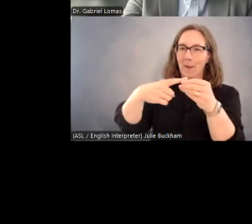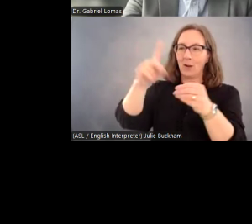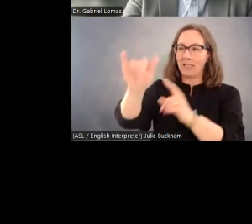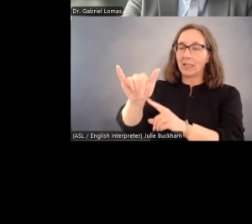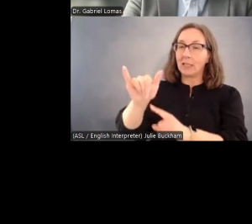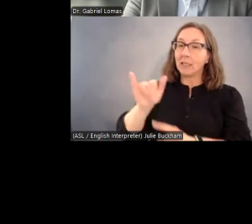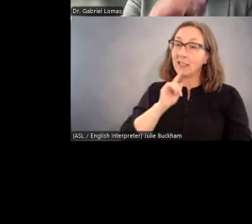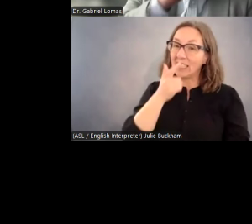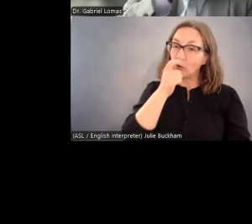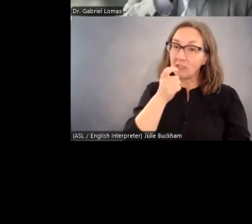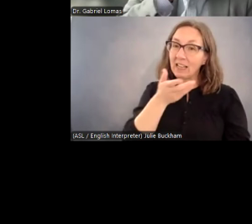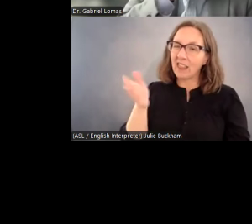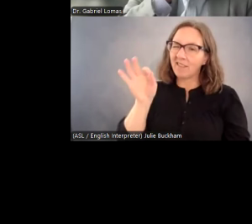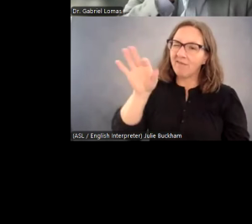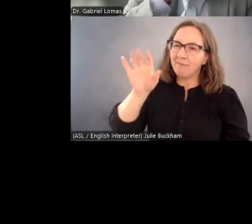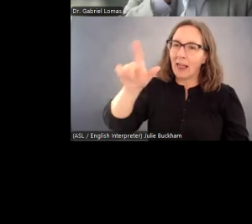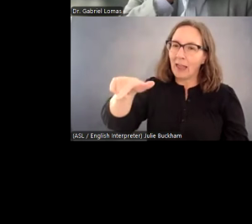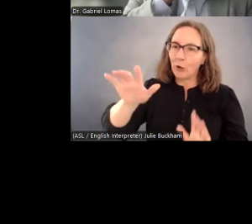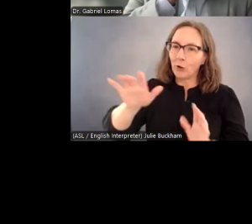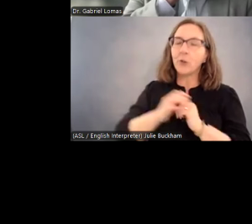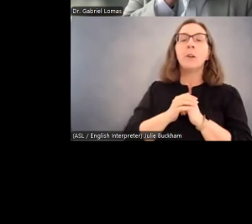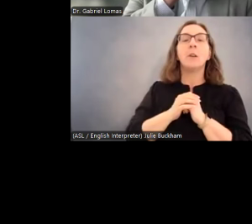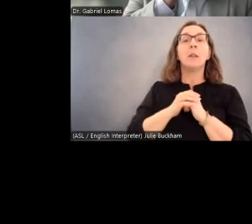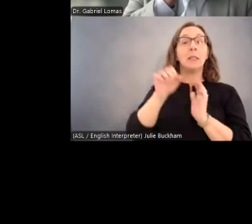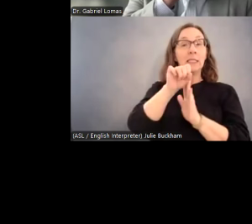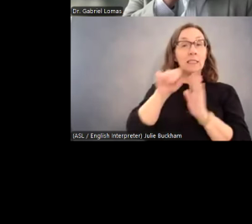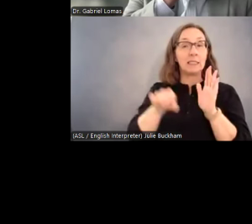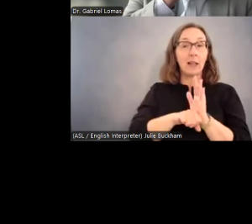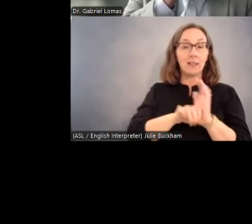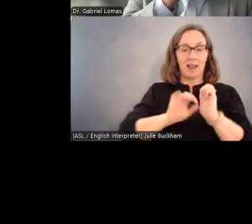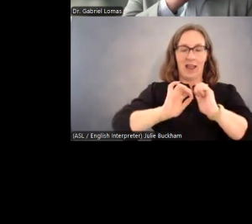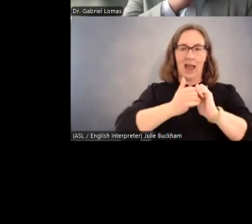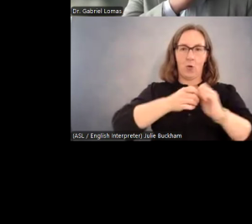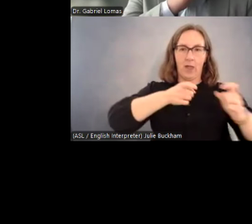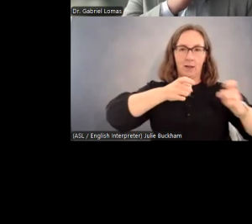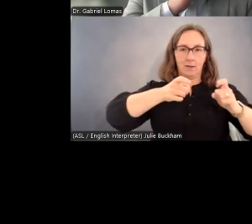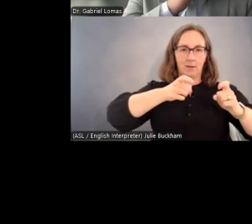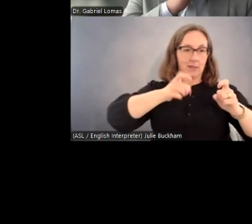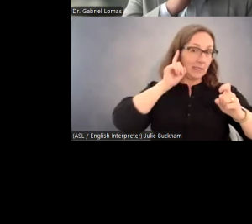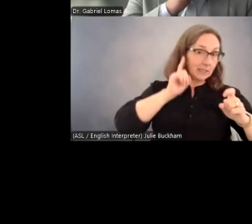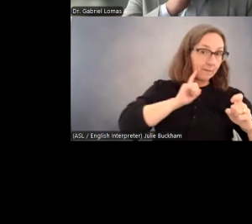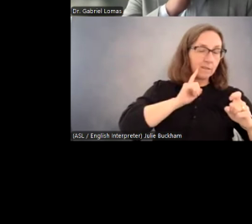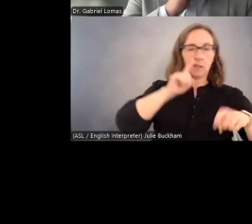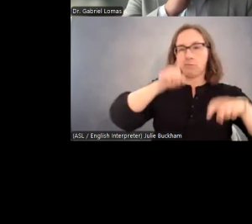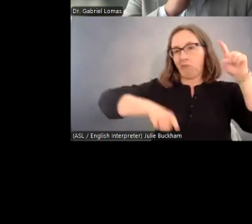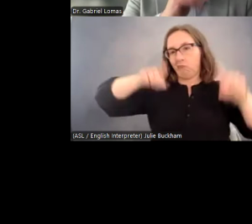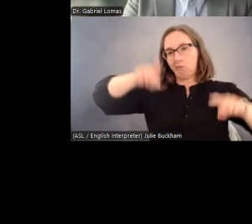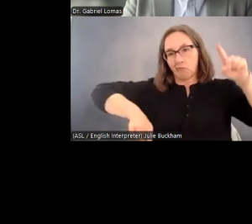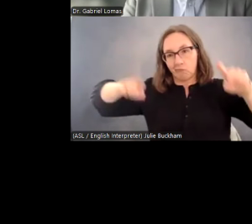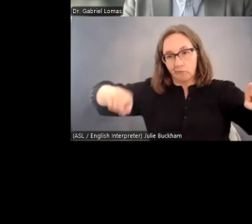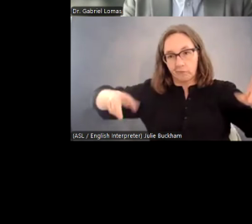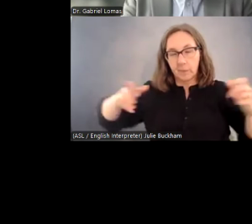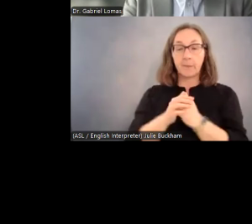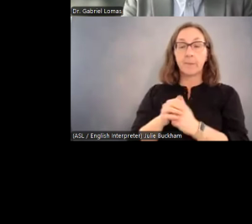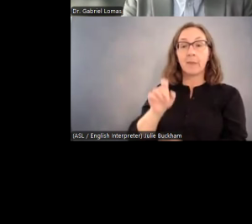find interesting. But states do vary with how they handle this. And in Texas, the